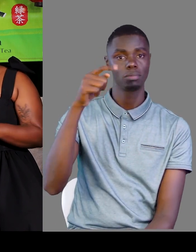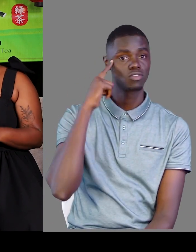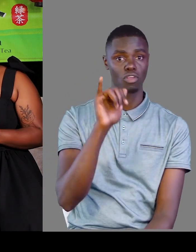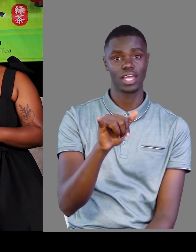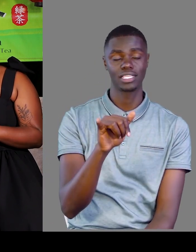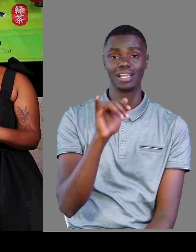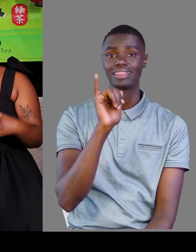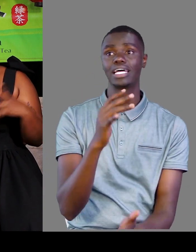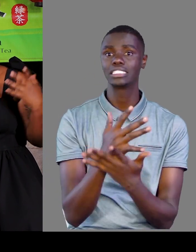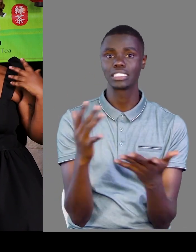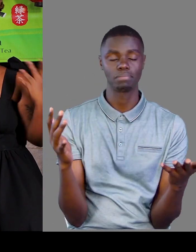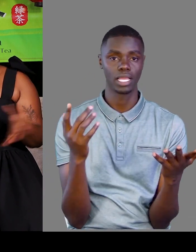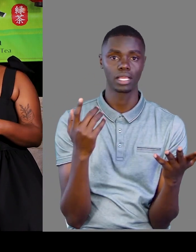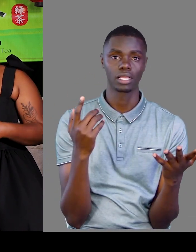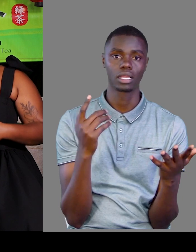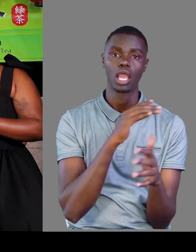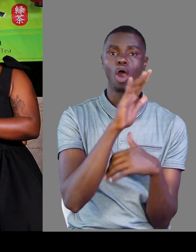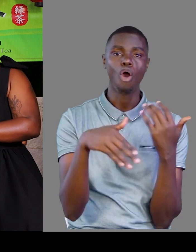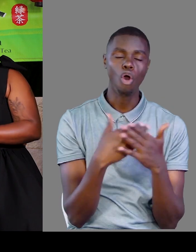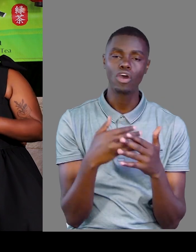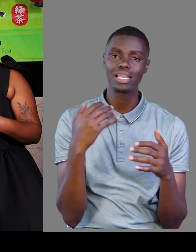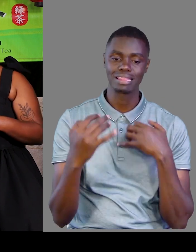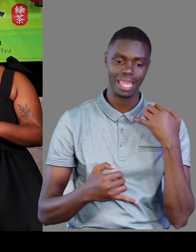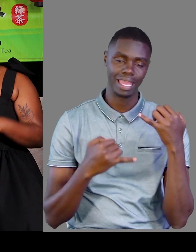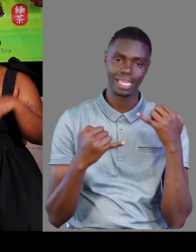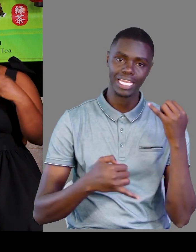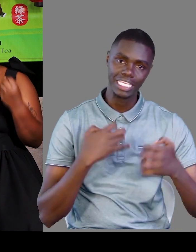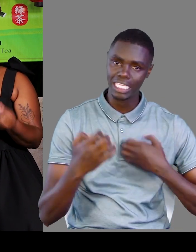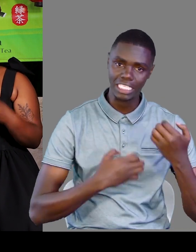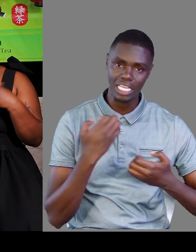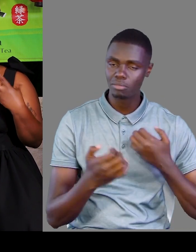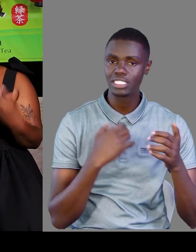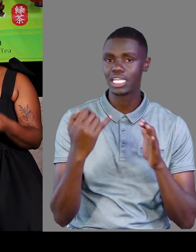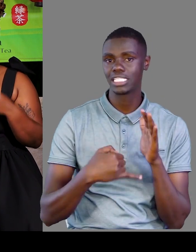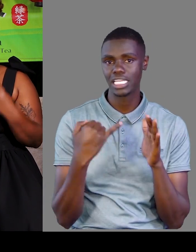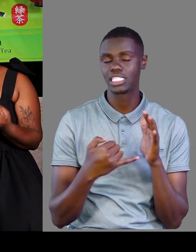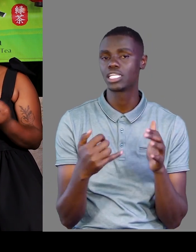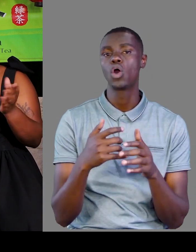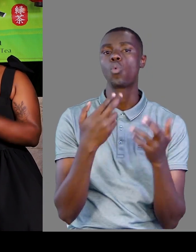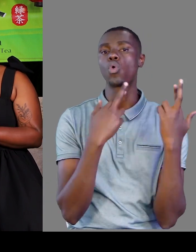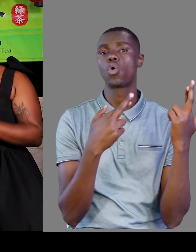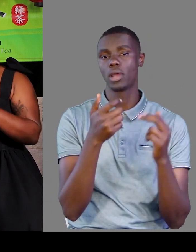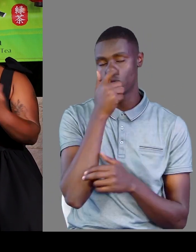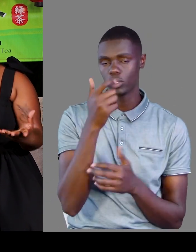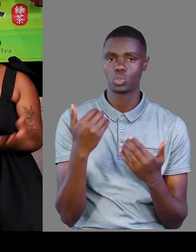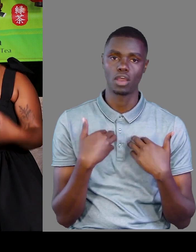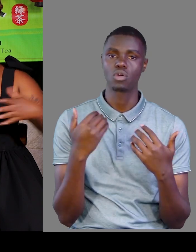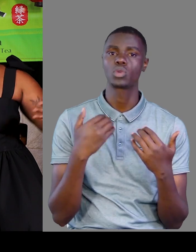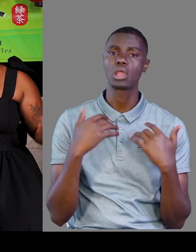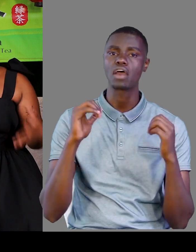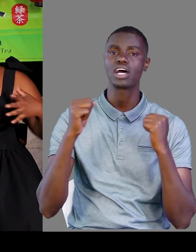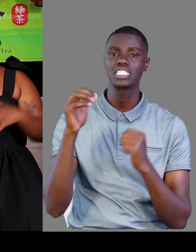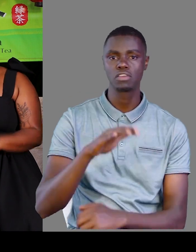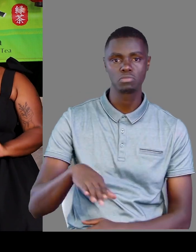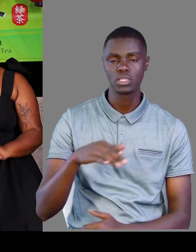this, kwa sababu ni kitu sisi wote in the entertainment industry we hoped and we wished to have, and I'm glad we have a very